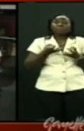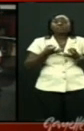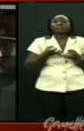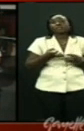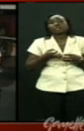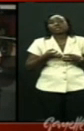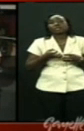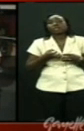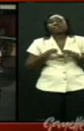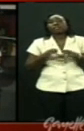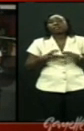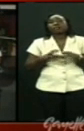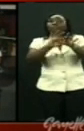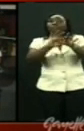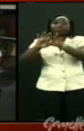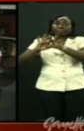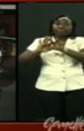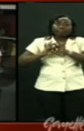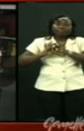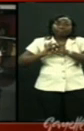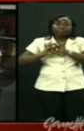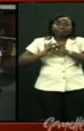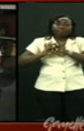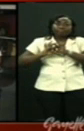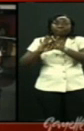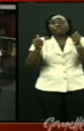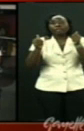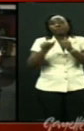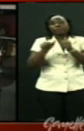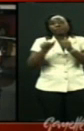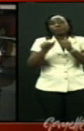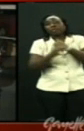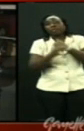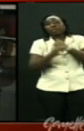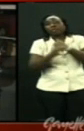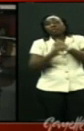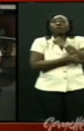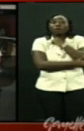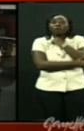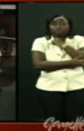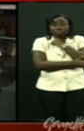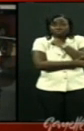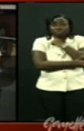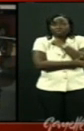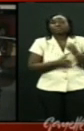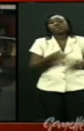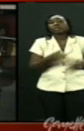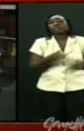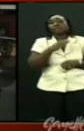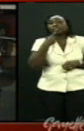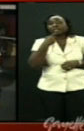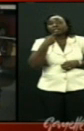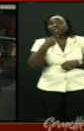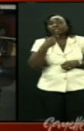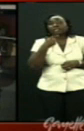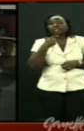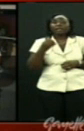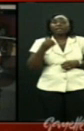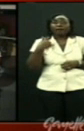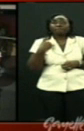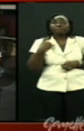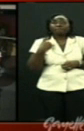Caribbean counterparts and to create that Caribbeanness, because even though there is the French Caribbean and there is the English speaking Caribbean, there's still something that's